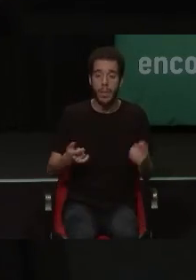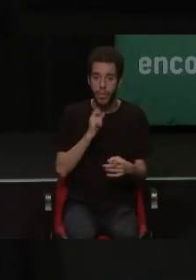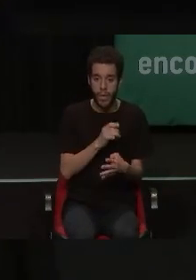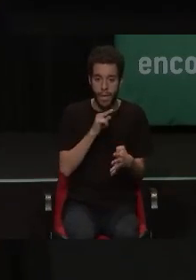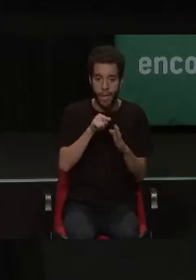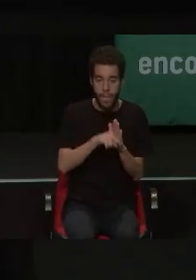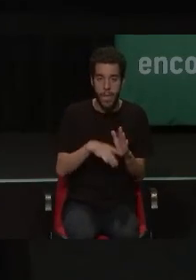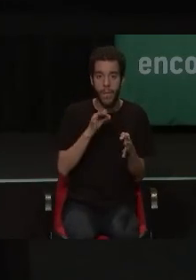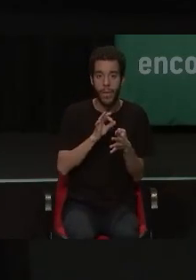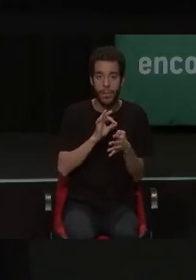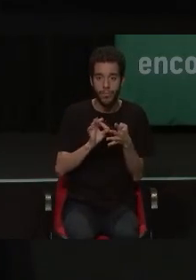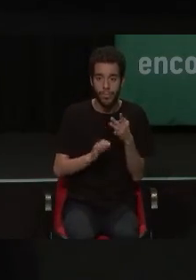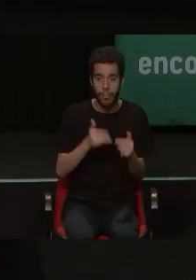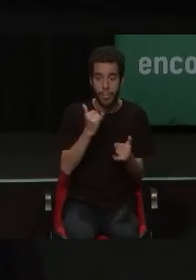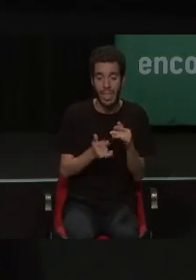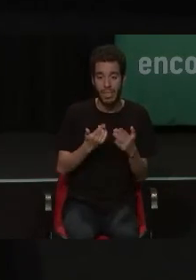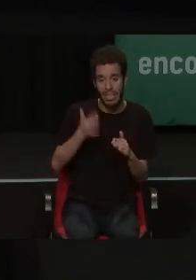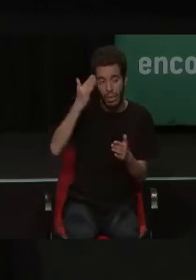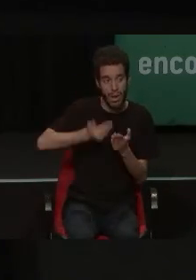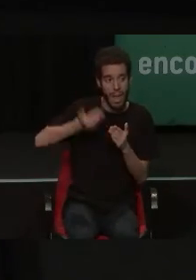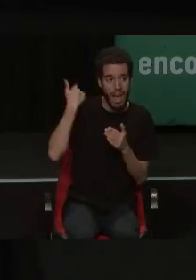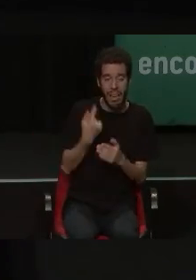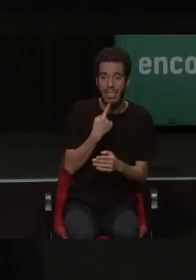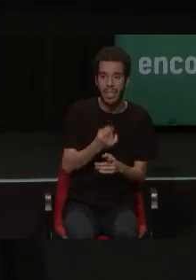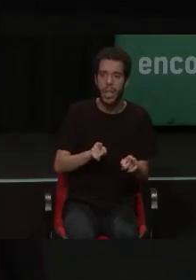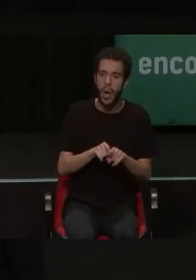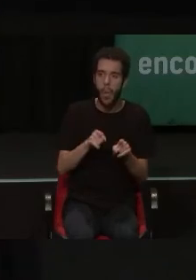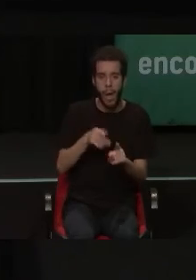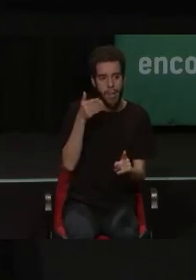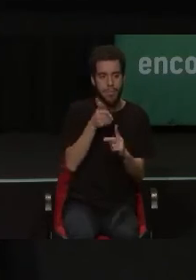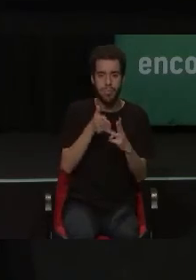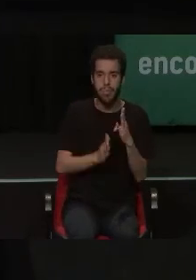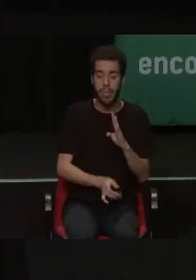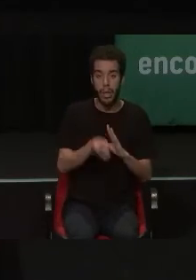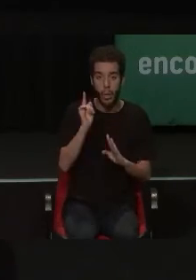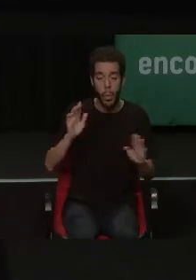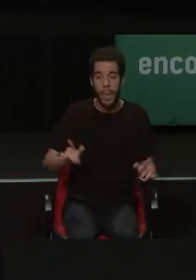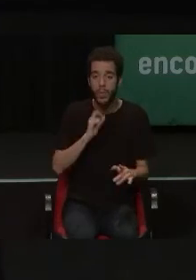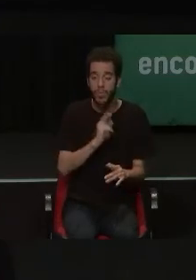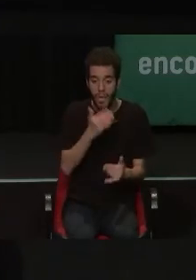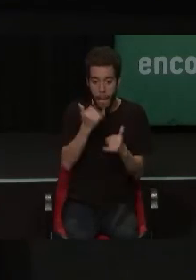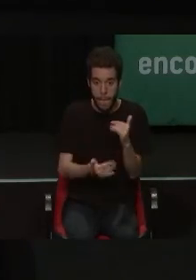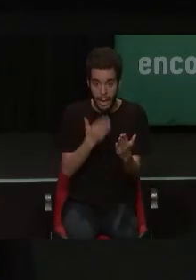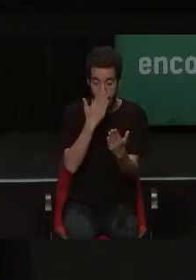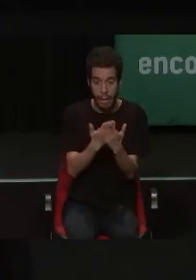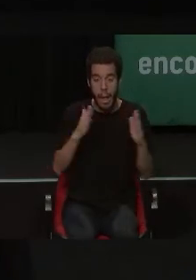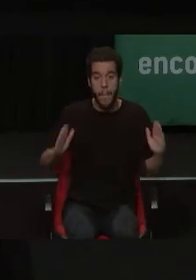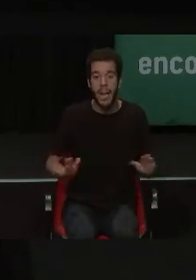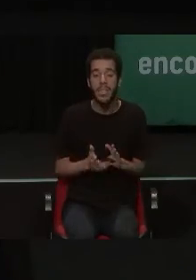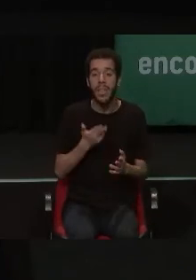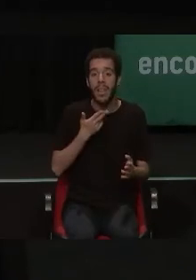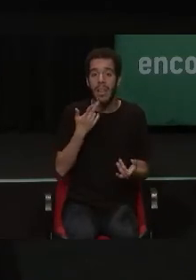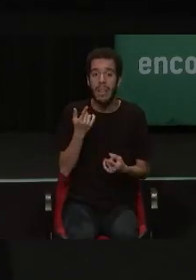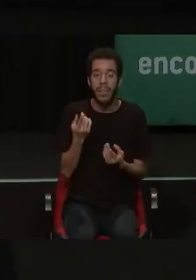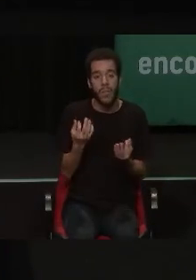that some risk factors with former theoretical models we thought that people had more predisposition